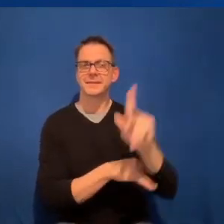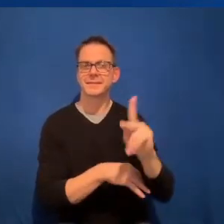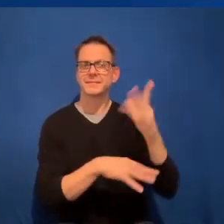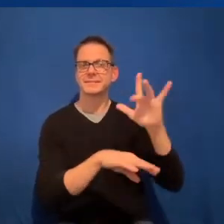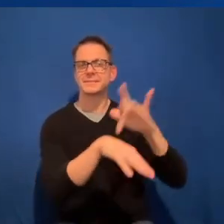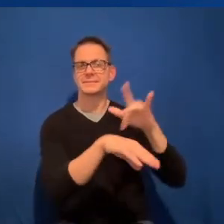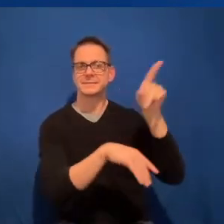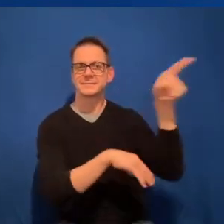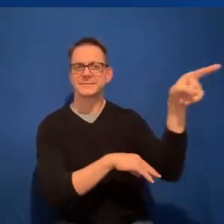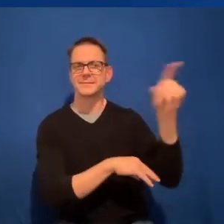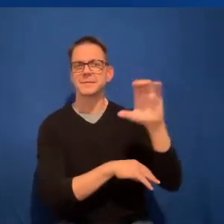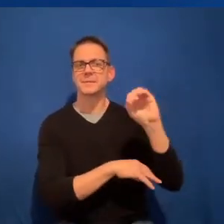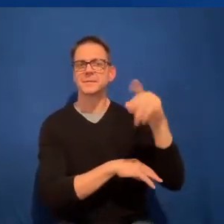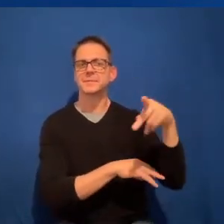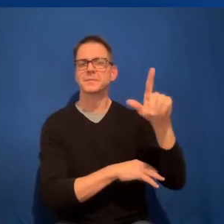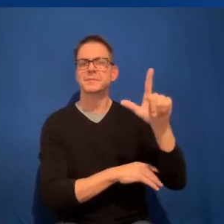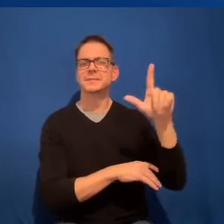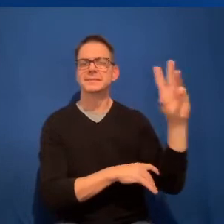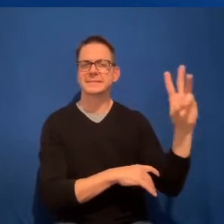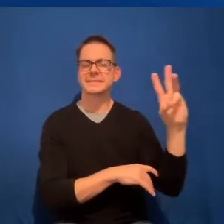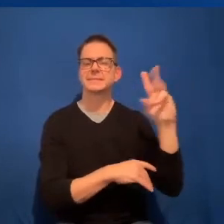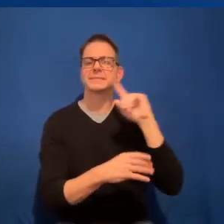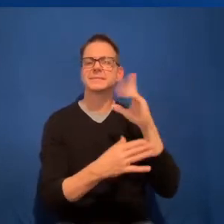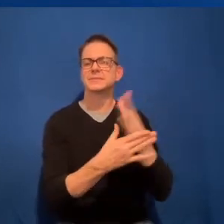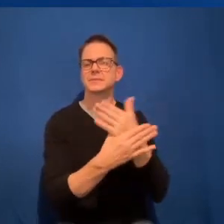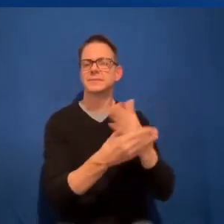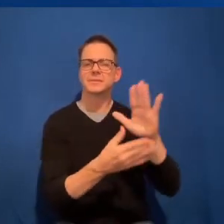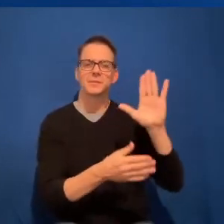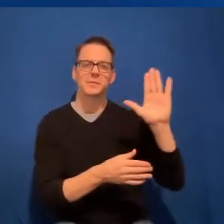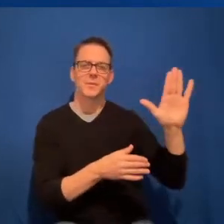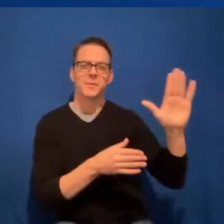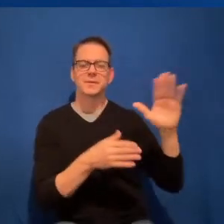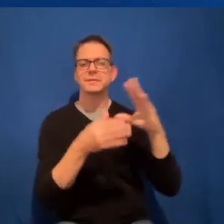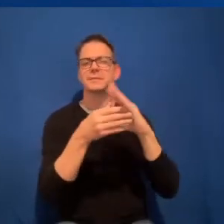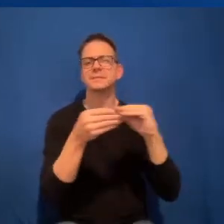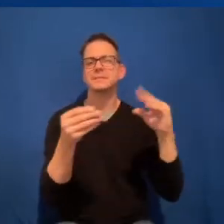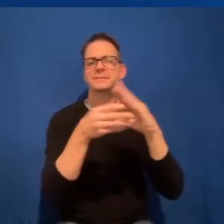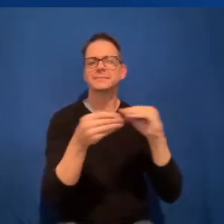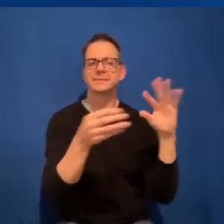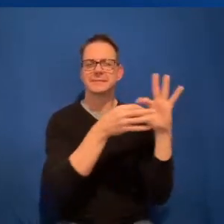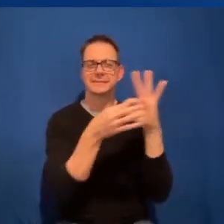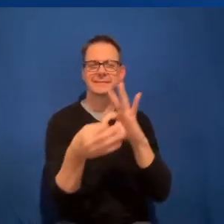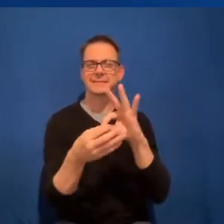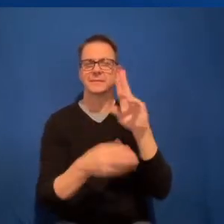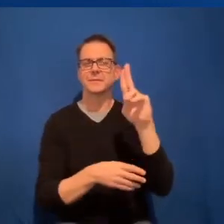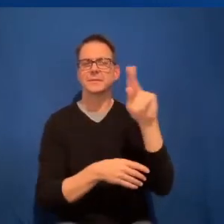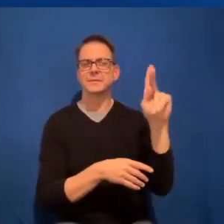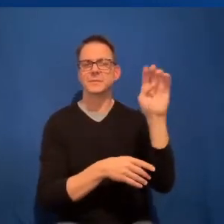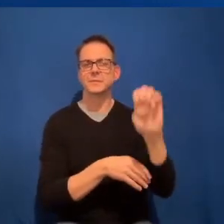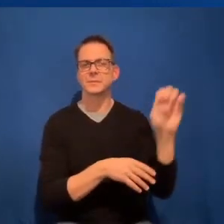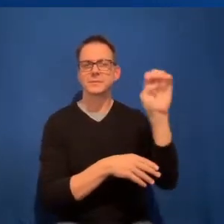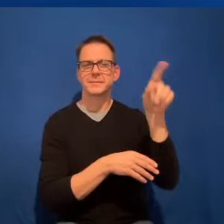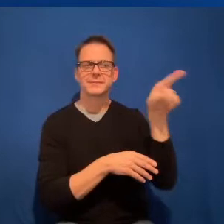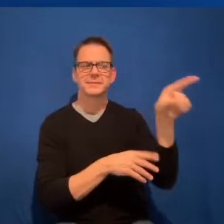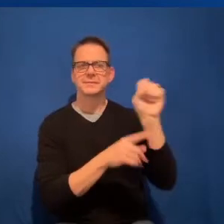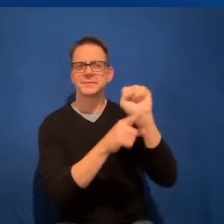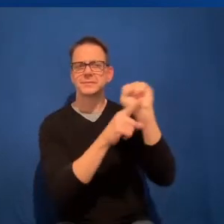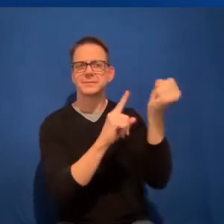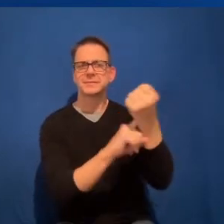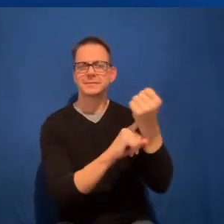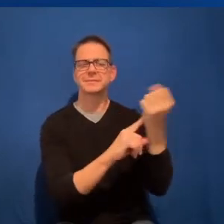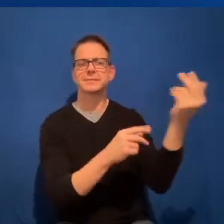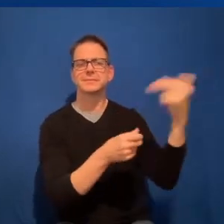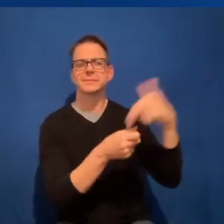for COVID-19 in Alberta, as well as some comparative insights into the current situation in the UK and our current situation here at